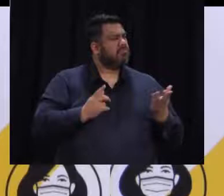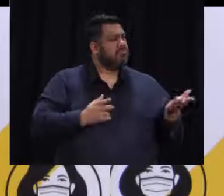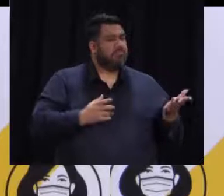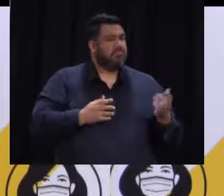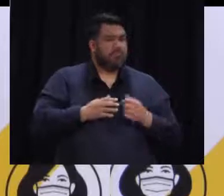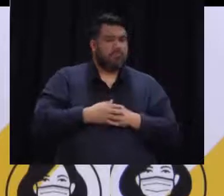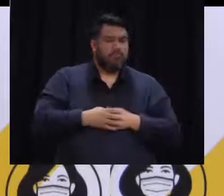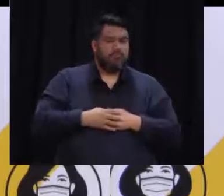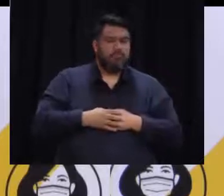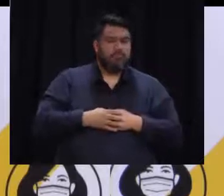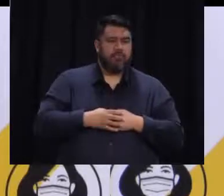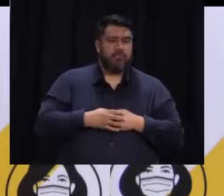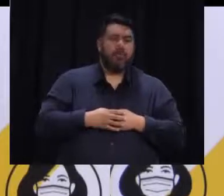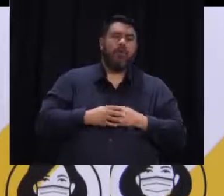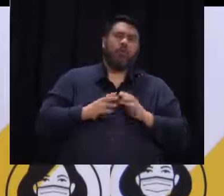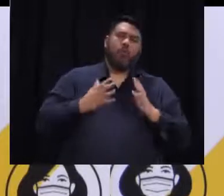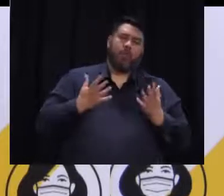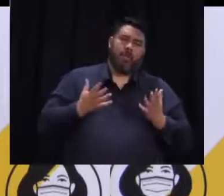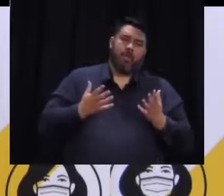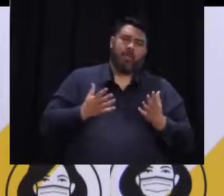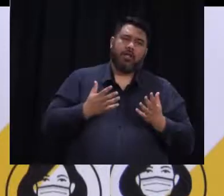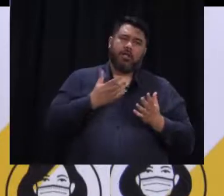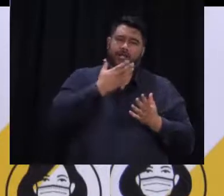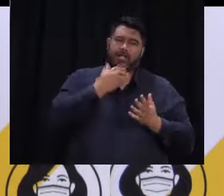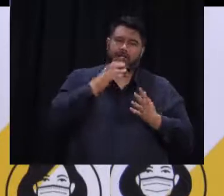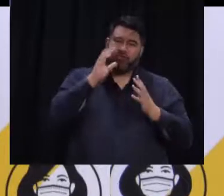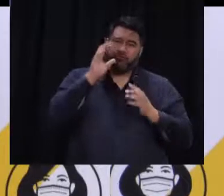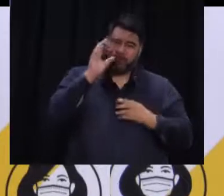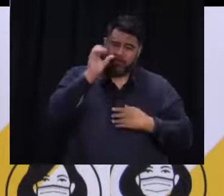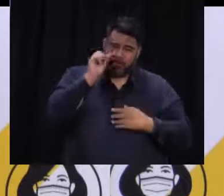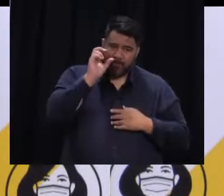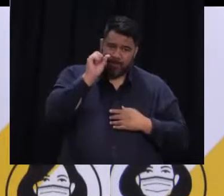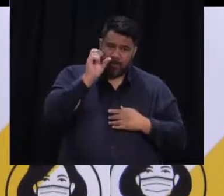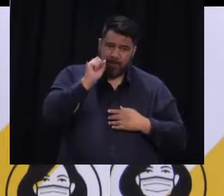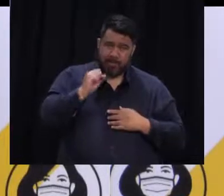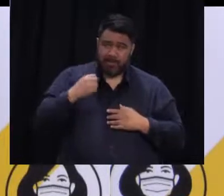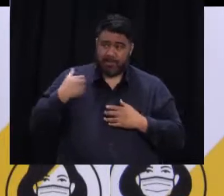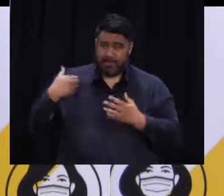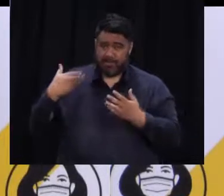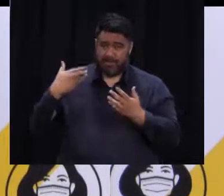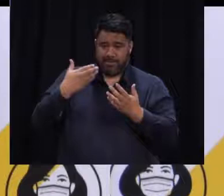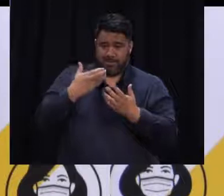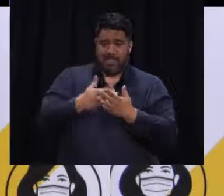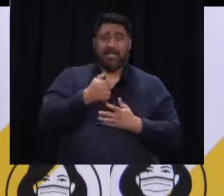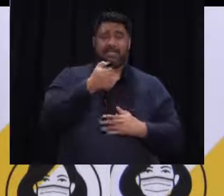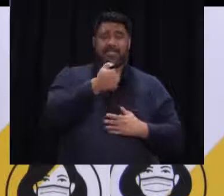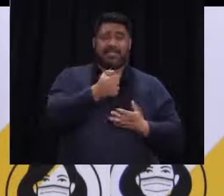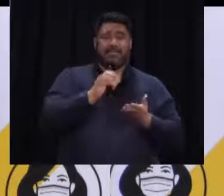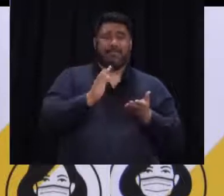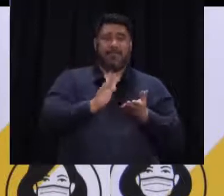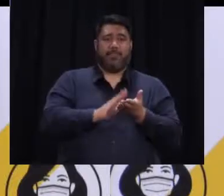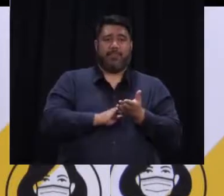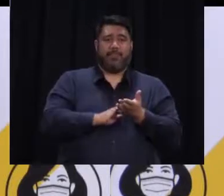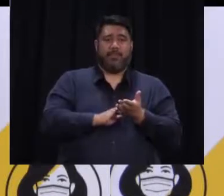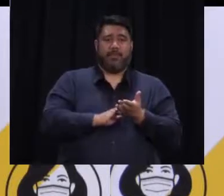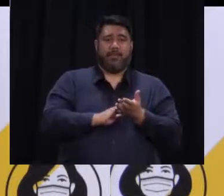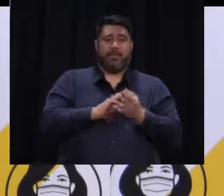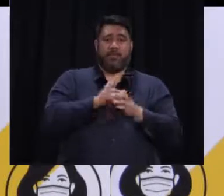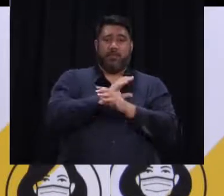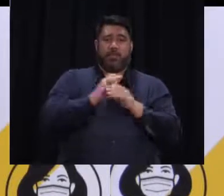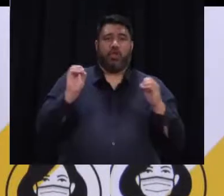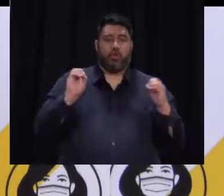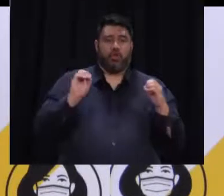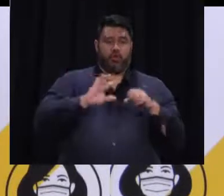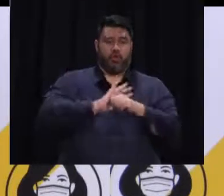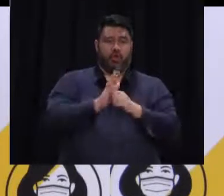just we should remind ourselves we've had nearly 6 months where we've had no COVID in the community,